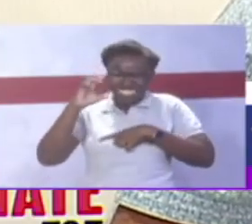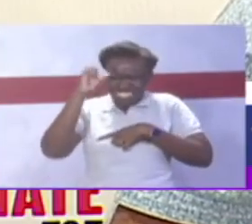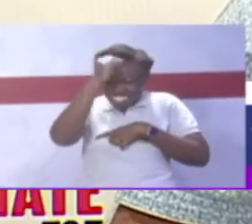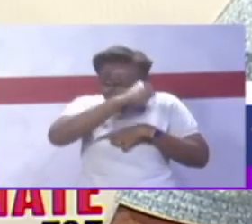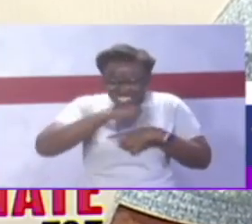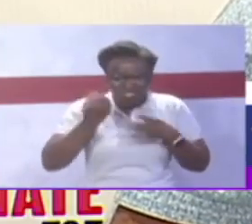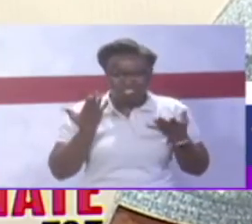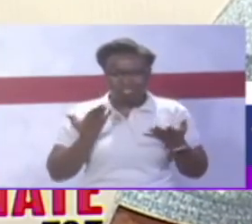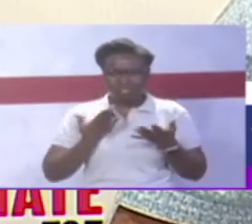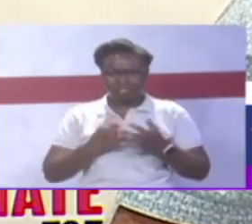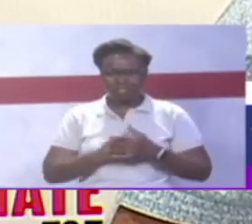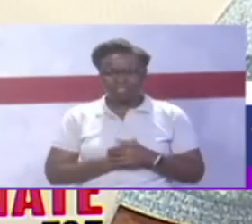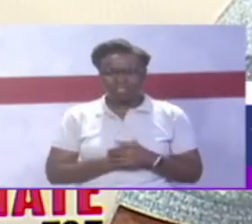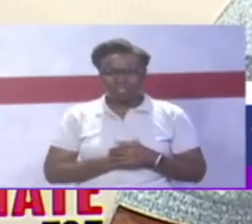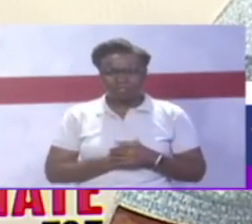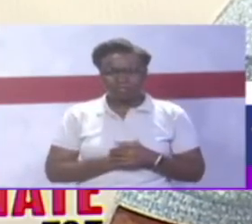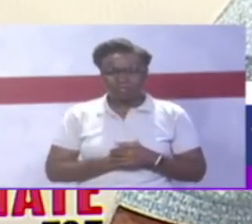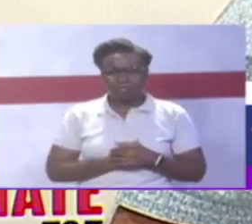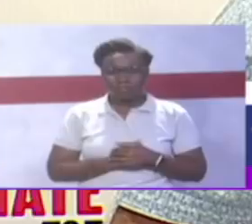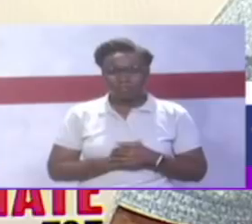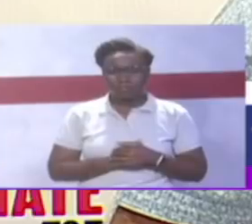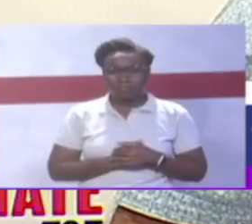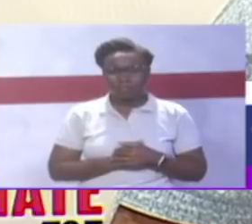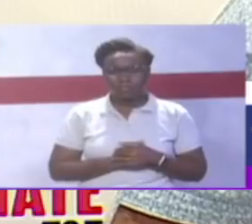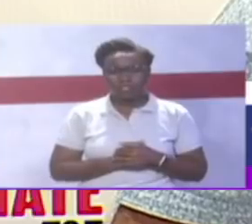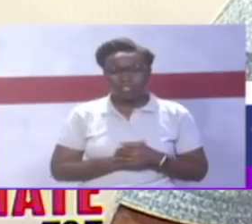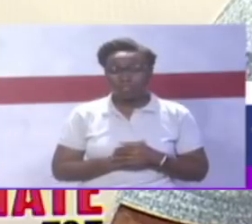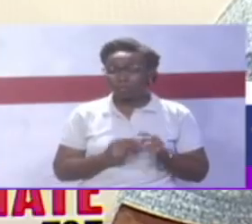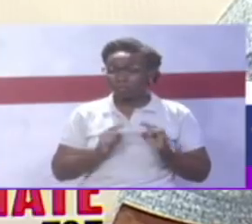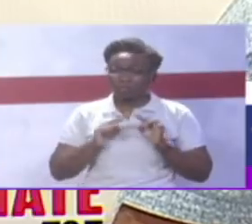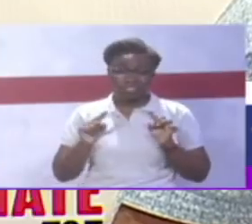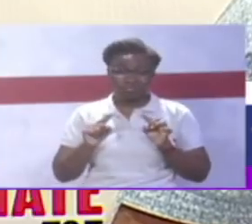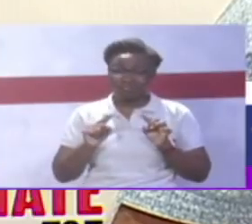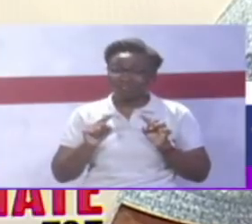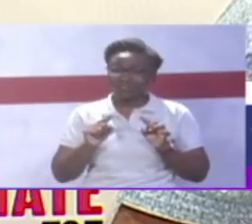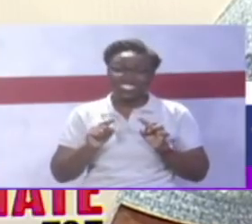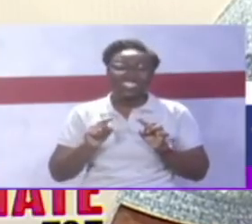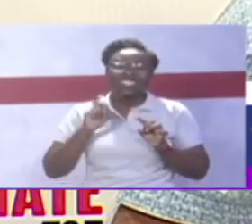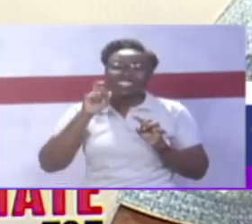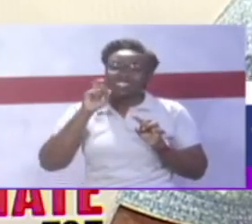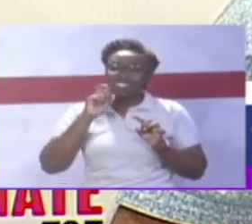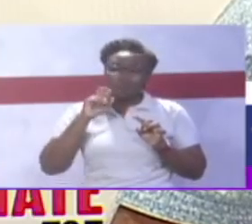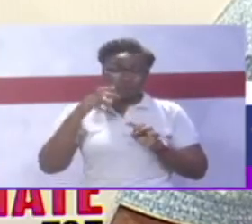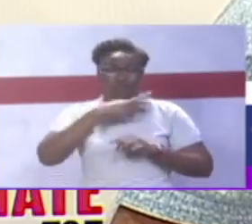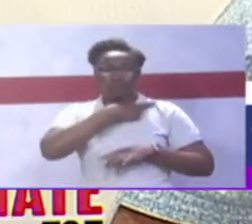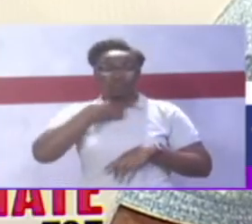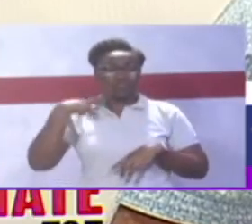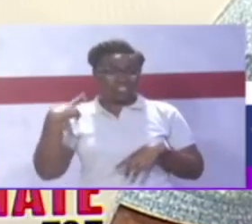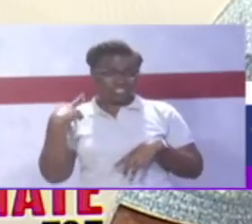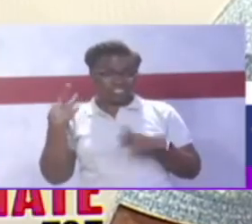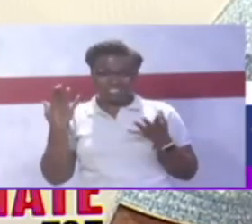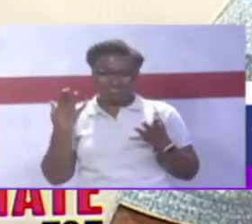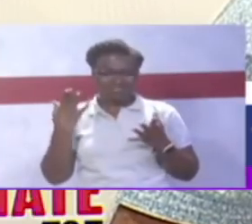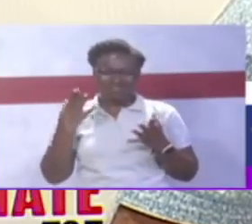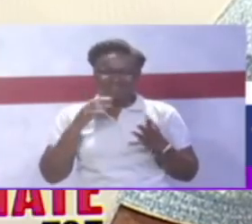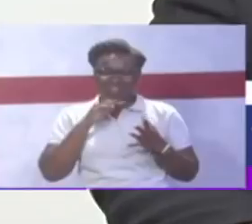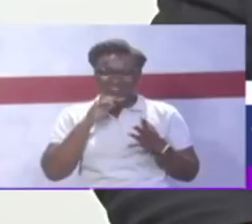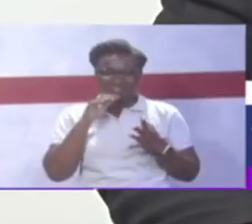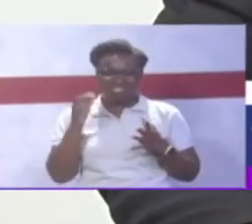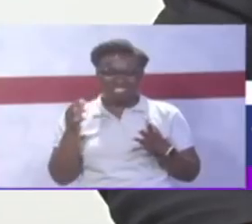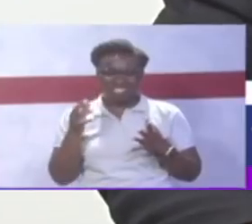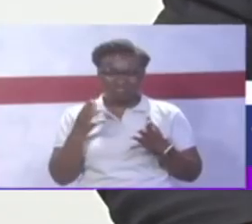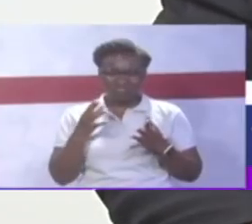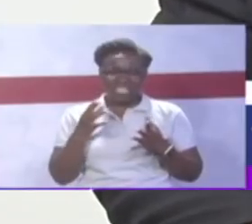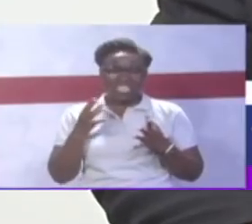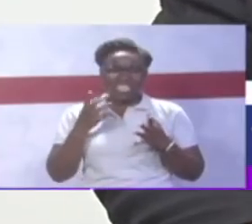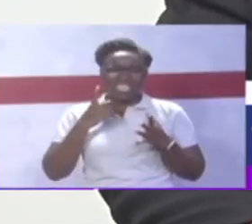doesn't get it severe, but it's not worth the risk. It's not worth the risk. Thank you so much for that.